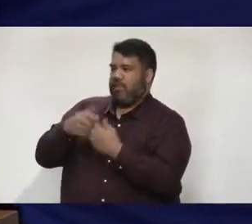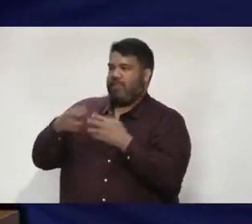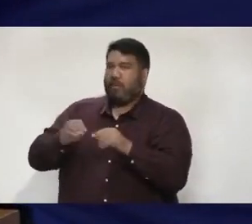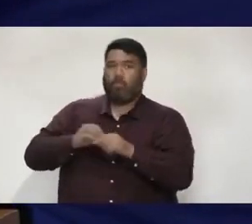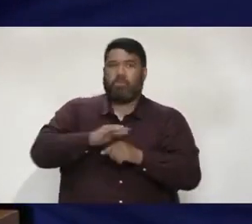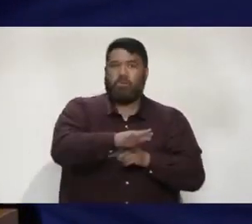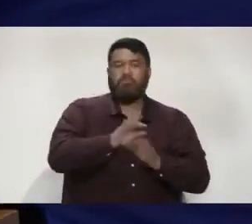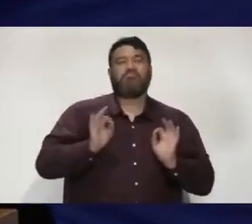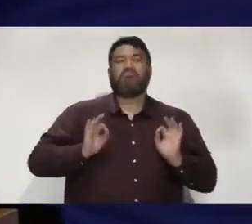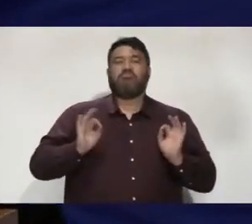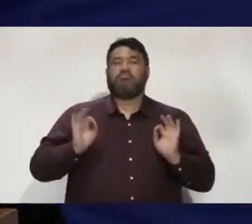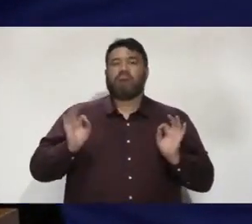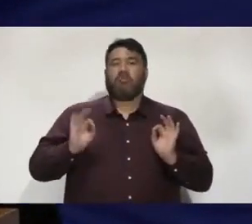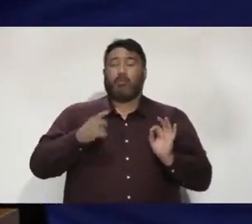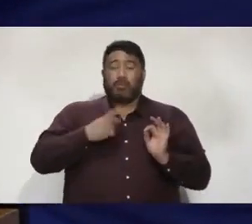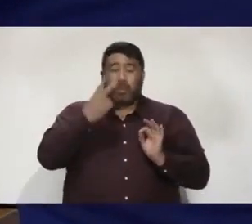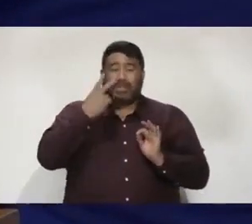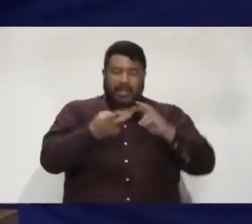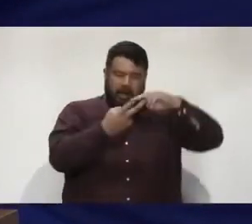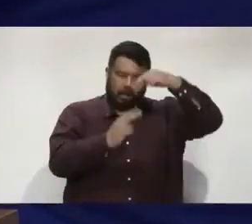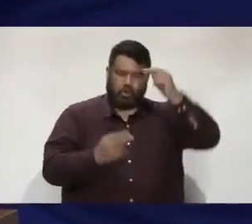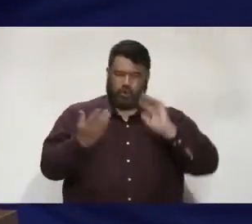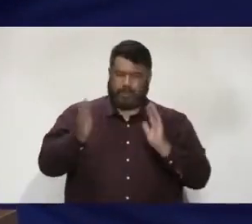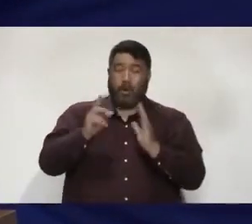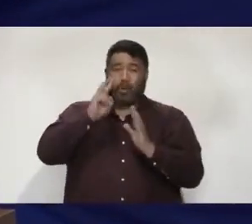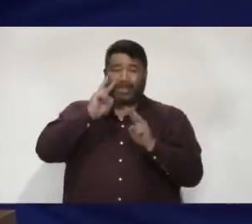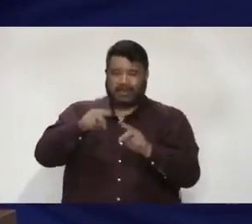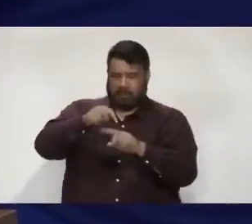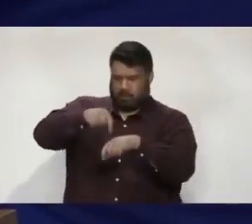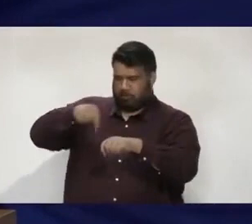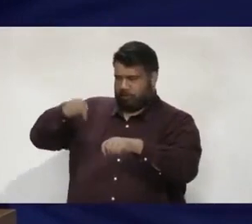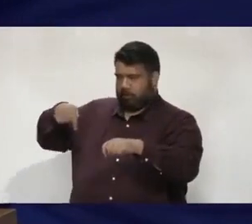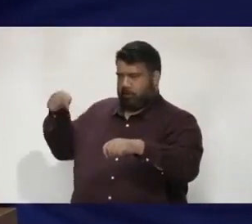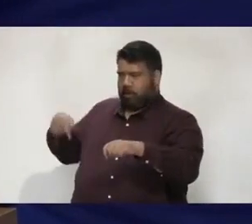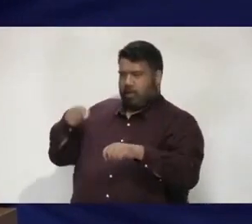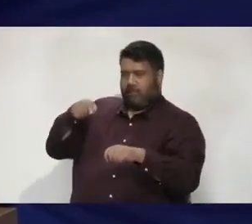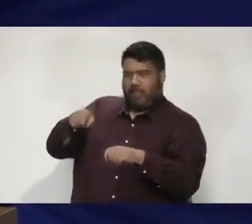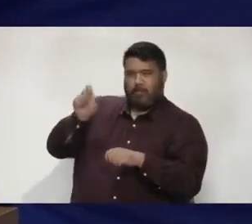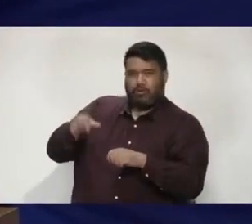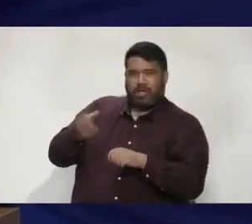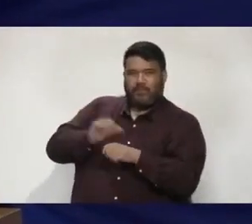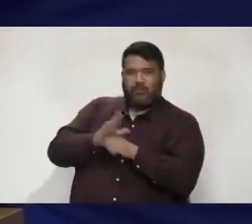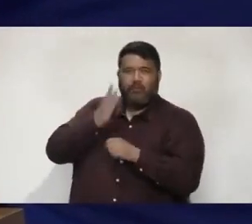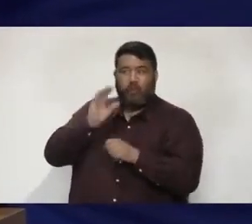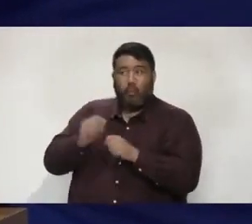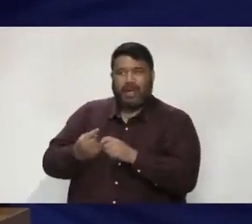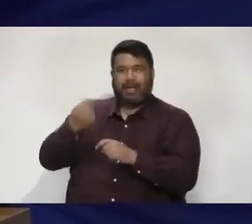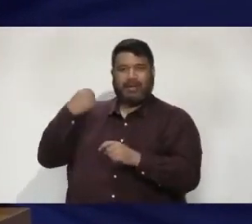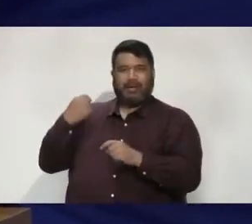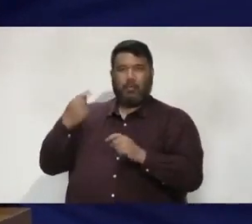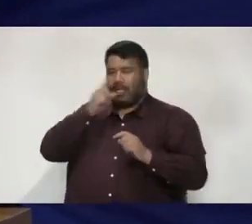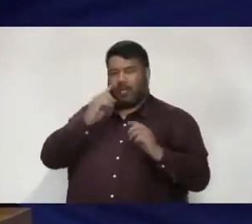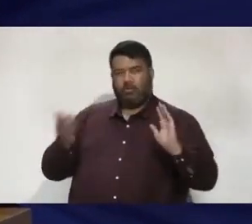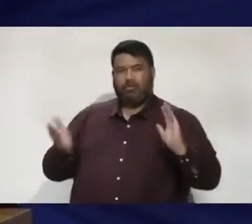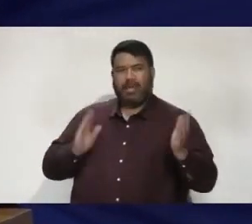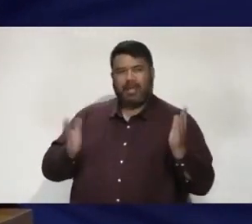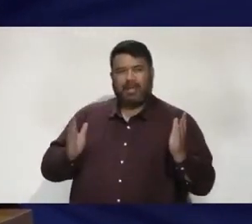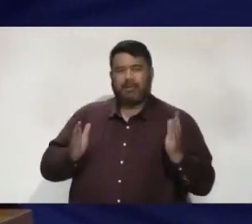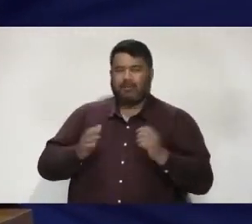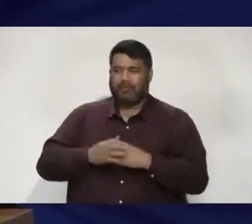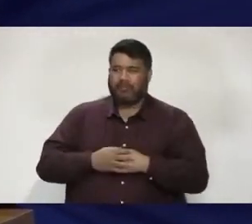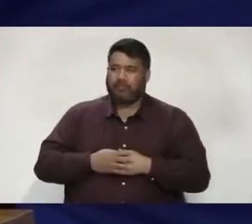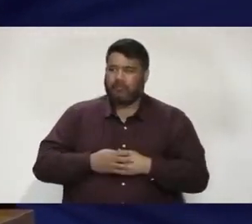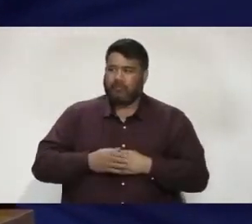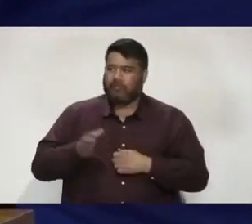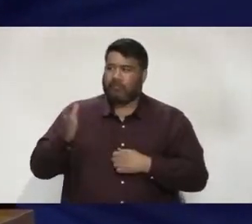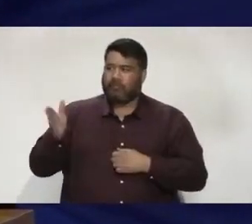but also the generations of the strain. The occupancy level. Sorry, thank you. In terms of the occupancy level, the latest data we have is that there's